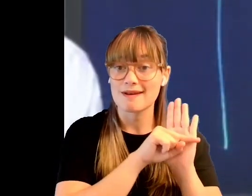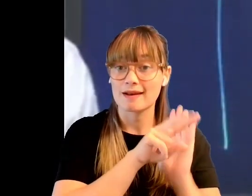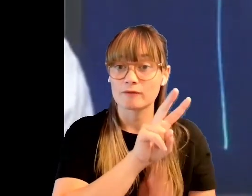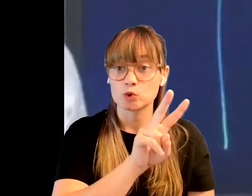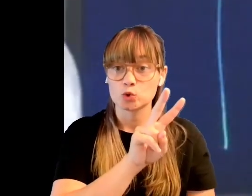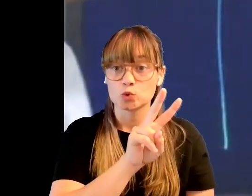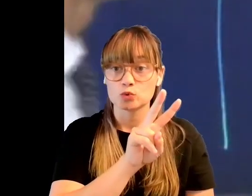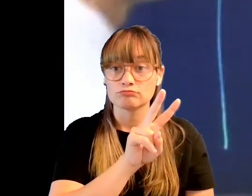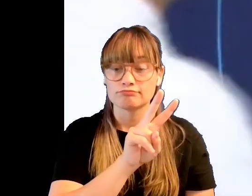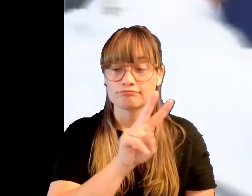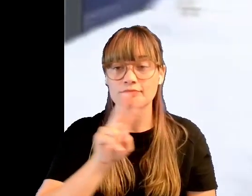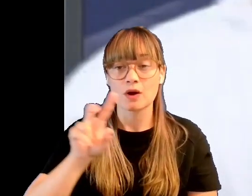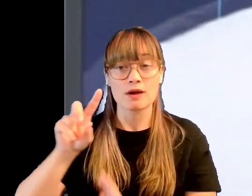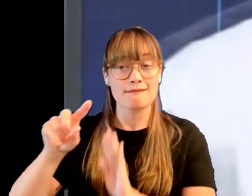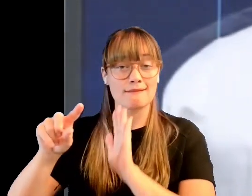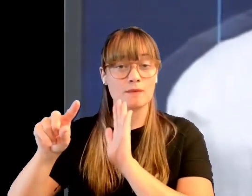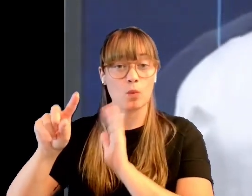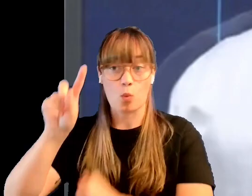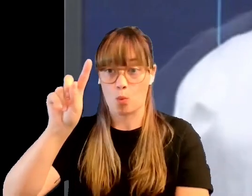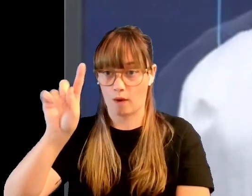1/4.